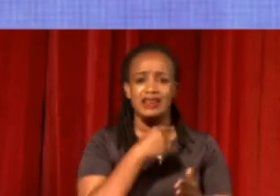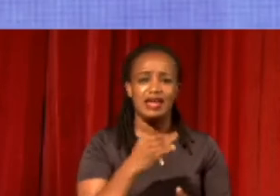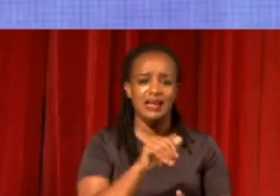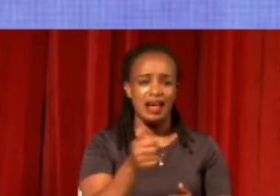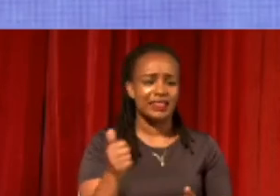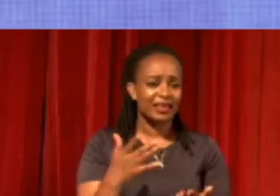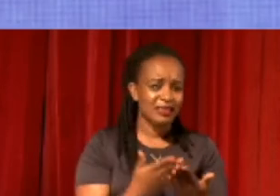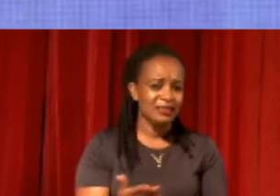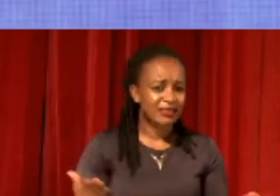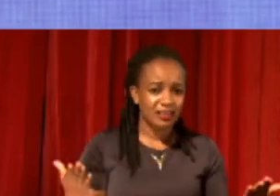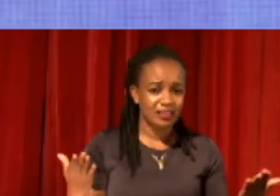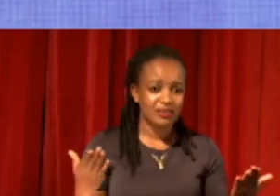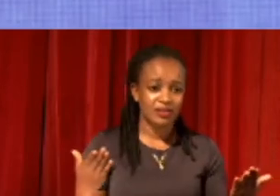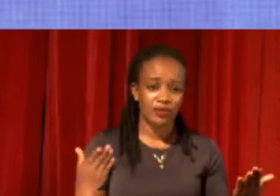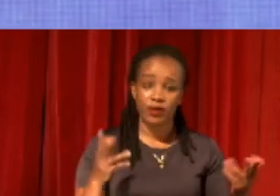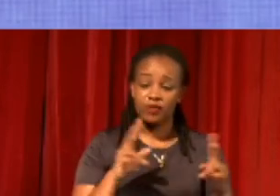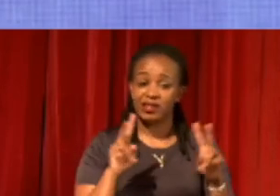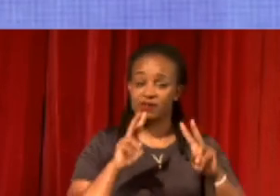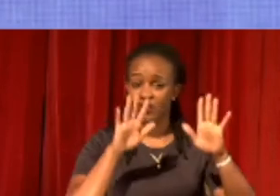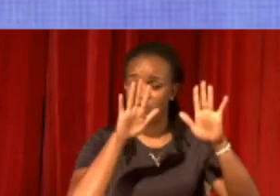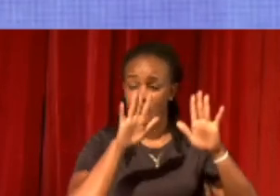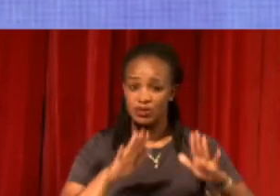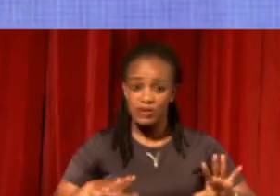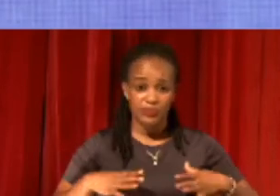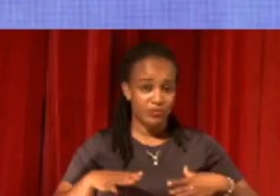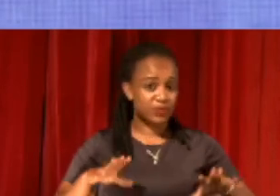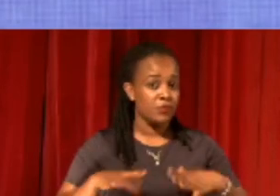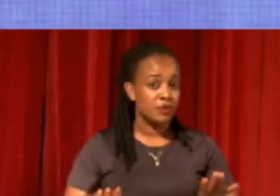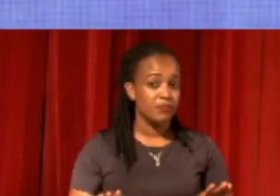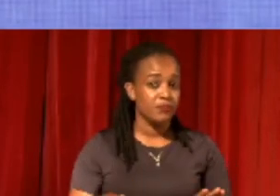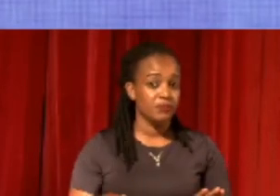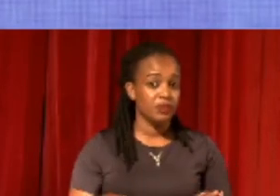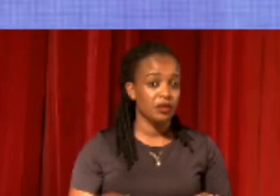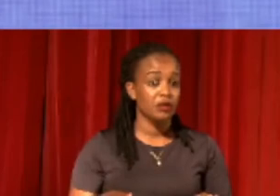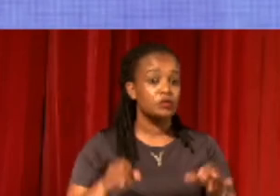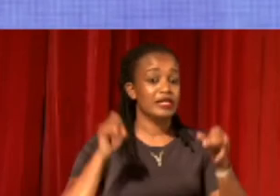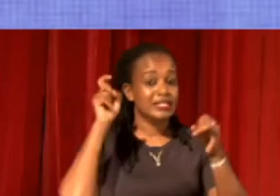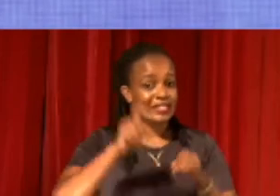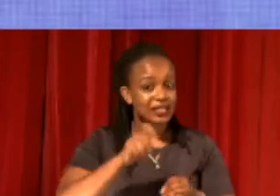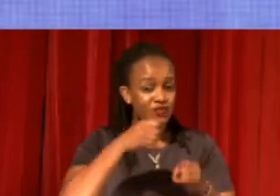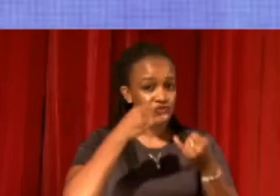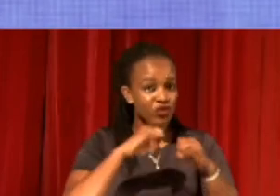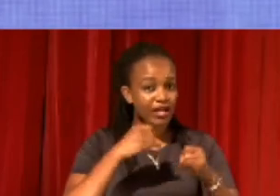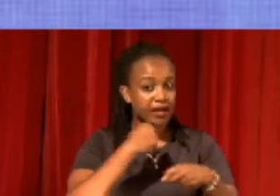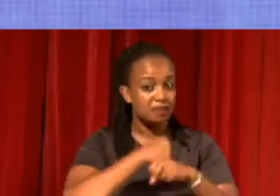feel, ai, hapo si mahali kama mimi mtu nafaa kwenda. We should make it more